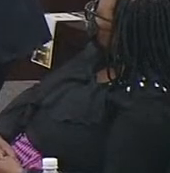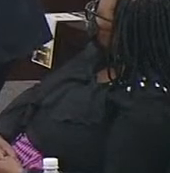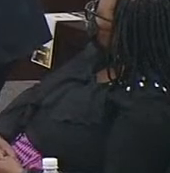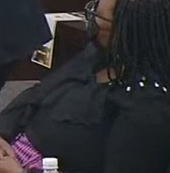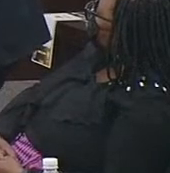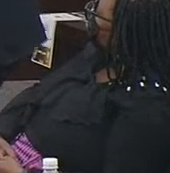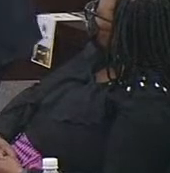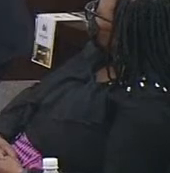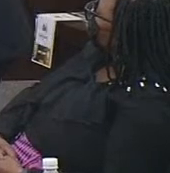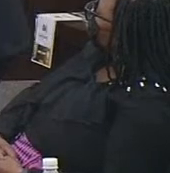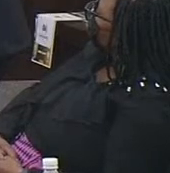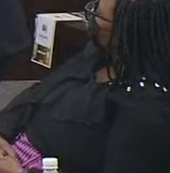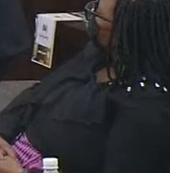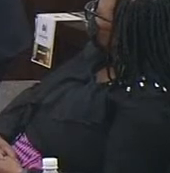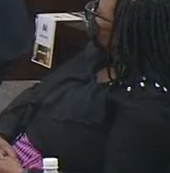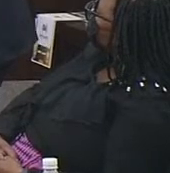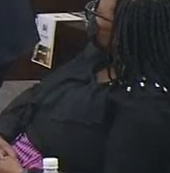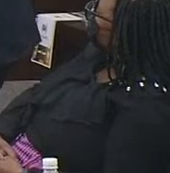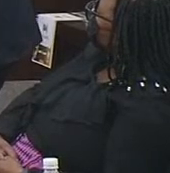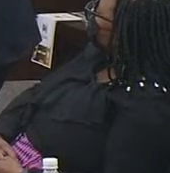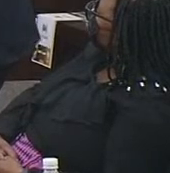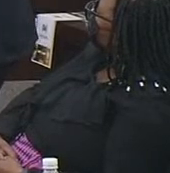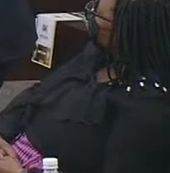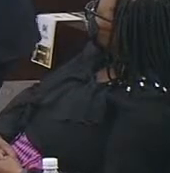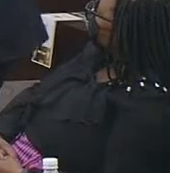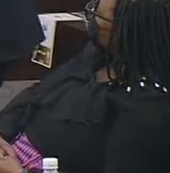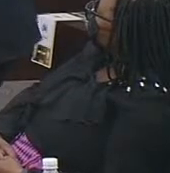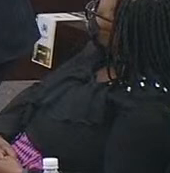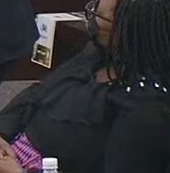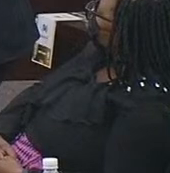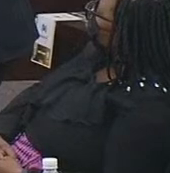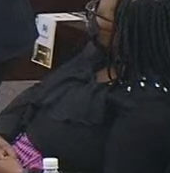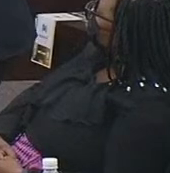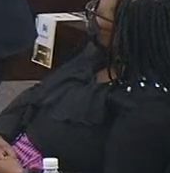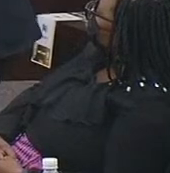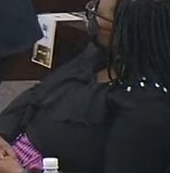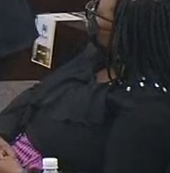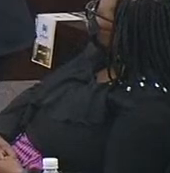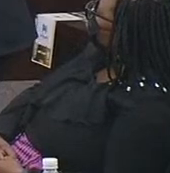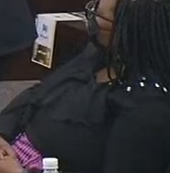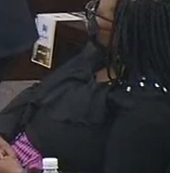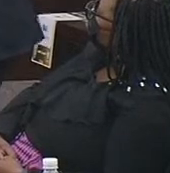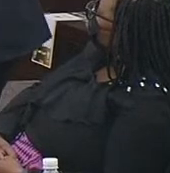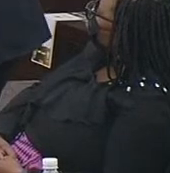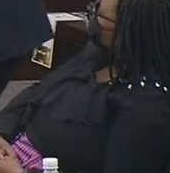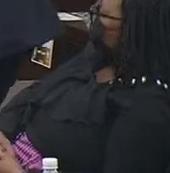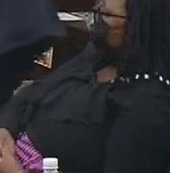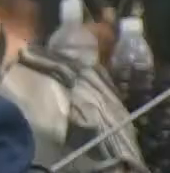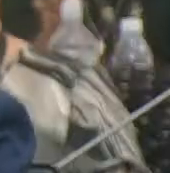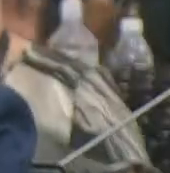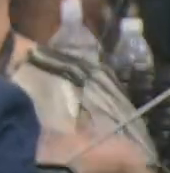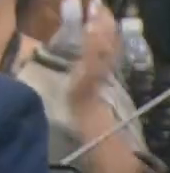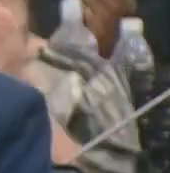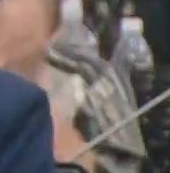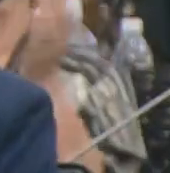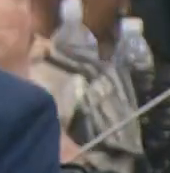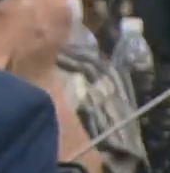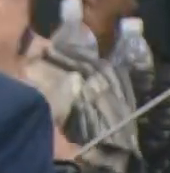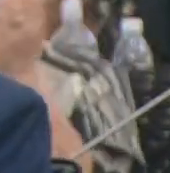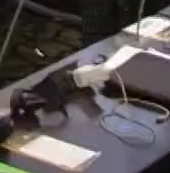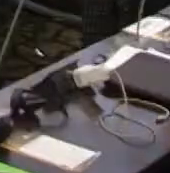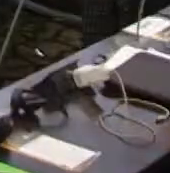its knees by extending the state of disaster and now legislating the lockdown into permanence? Thank you.